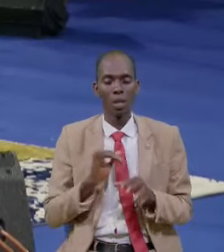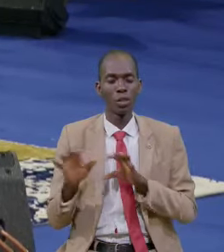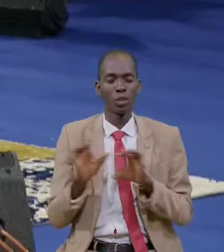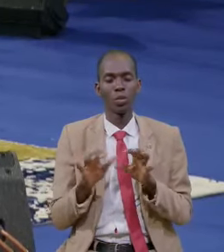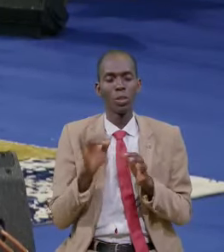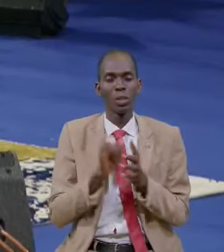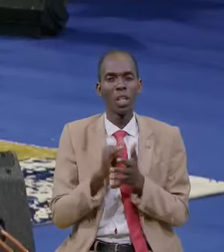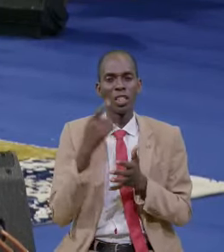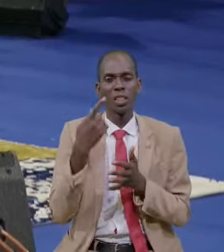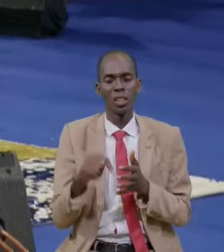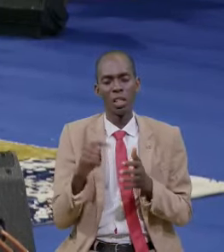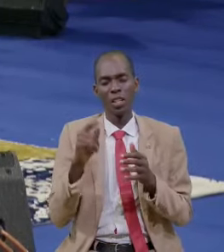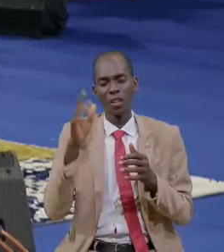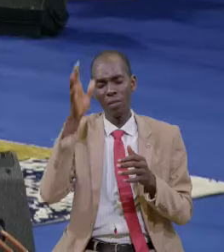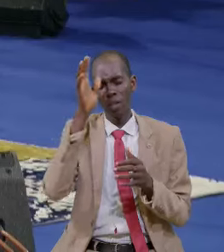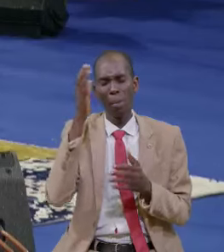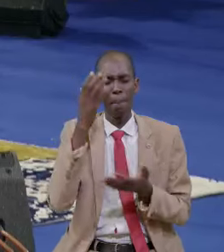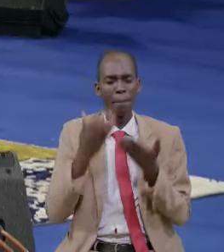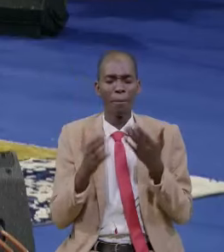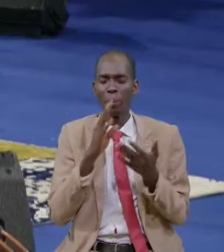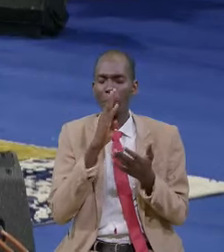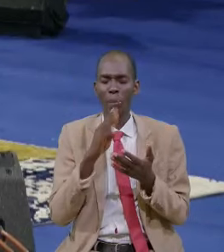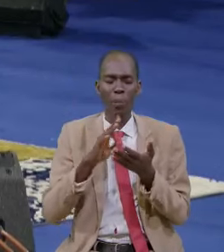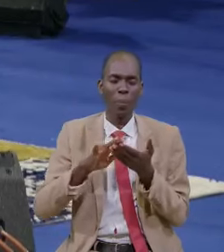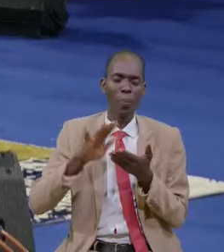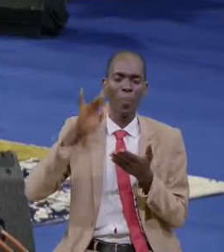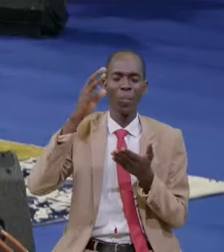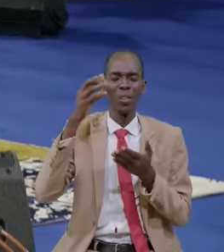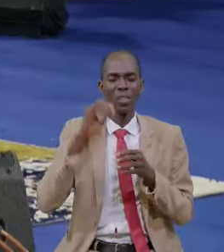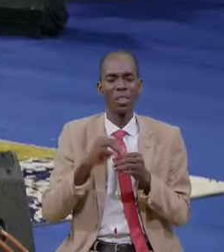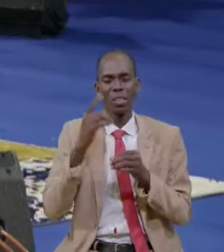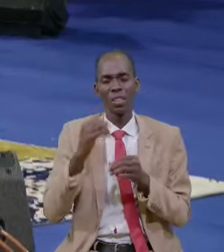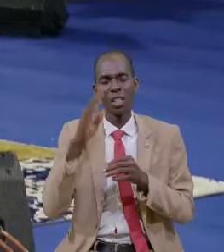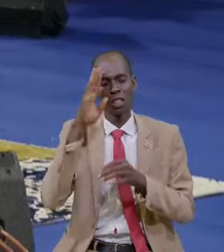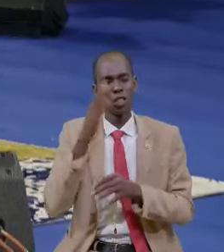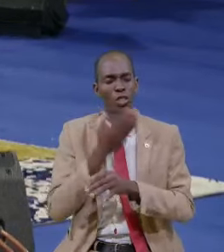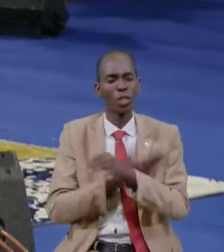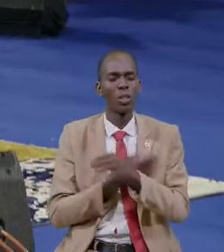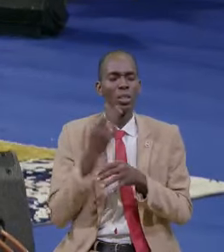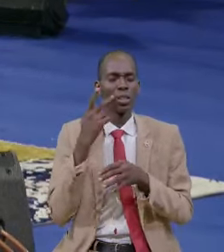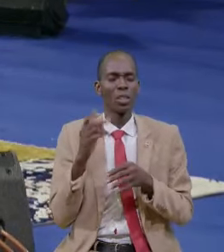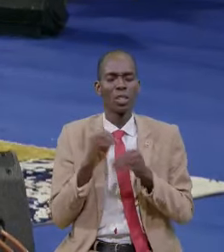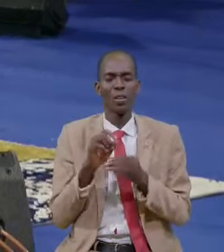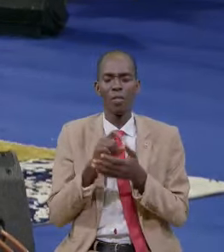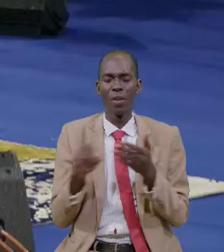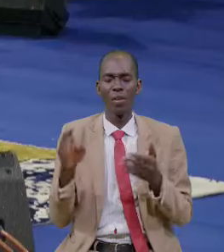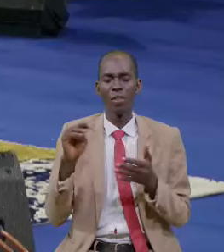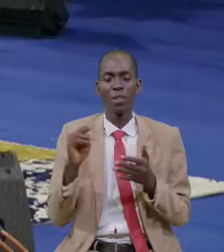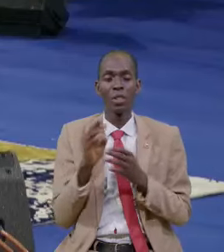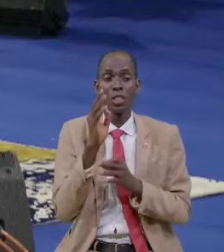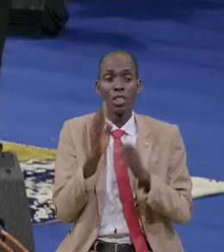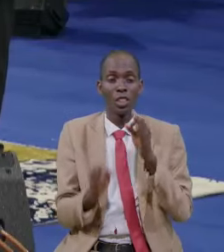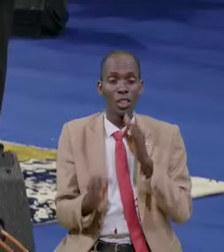be glorified in the Son. Look at verse 14. In verse 14, "If ye shall